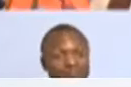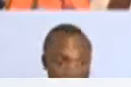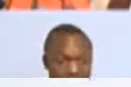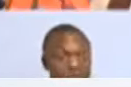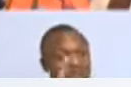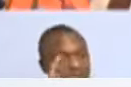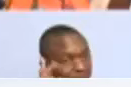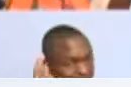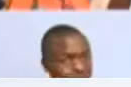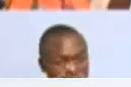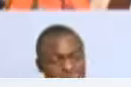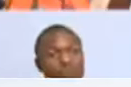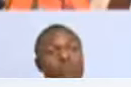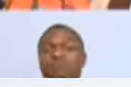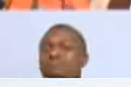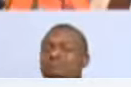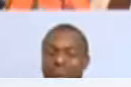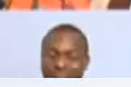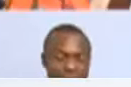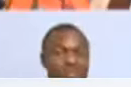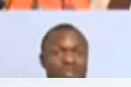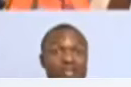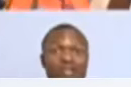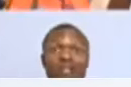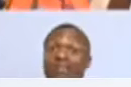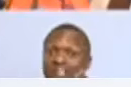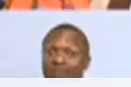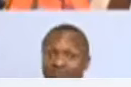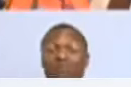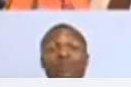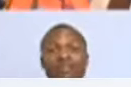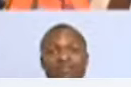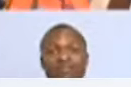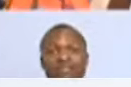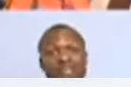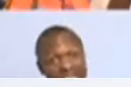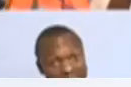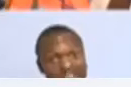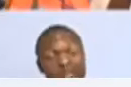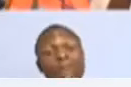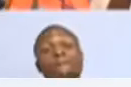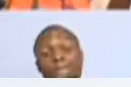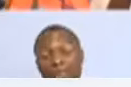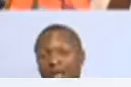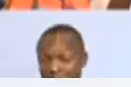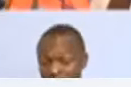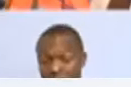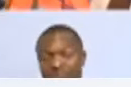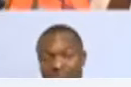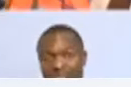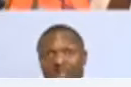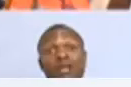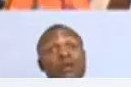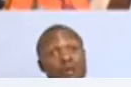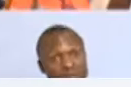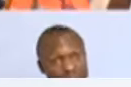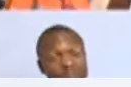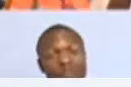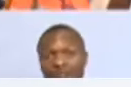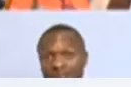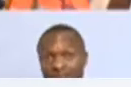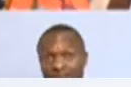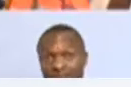will succeed. Very important. Similar to poaching. So we urge our traditional leaders, civil society, the